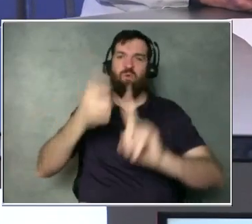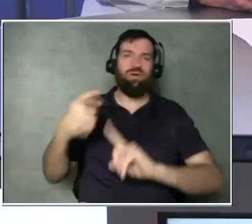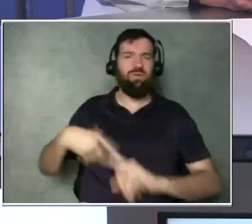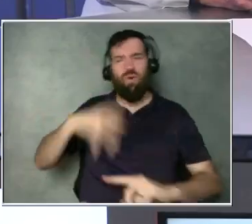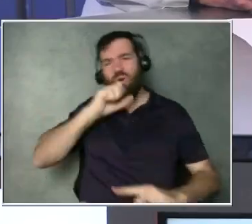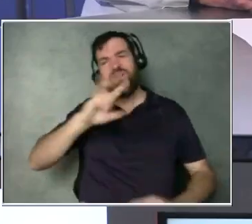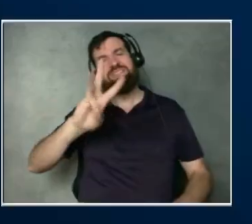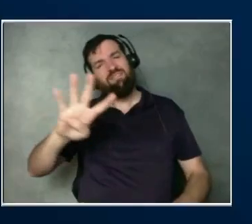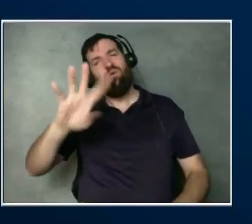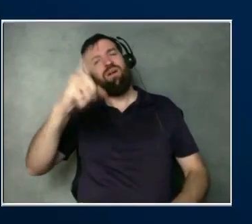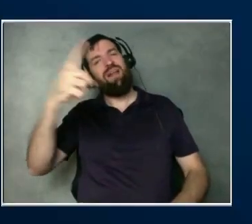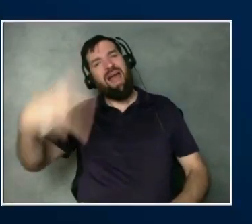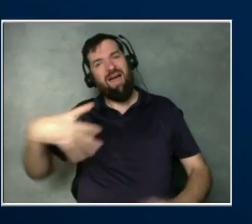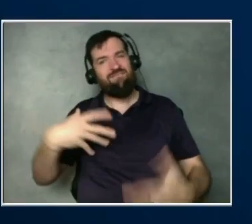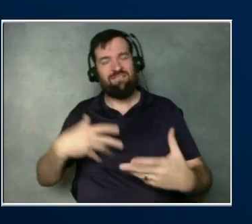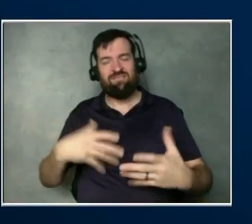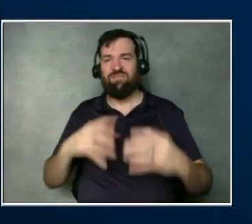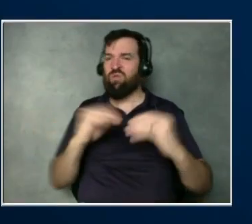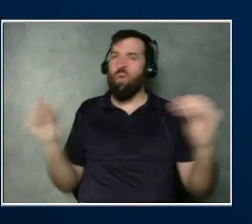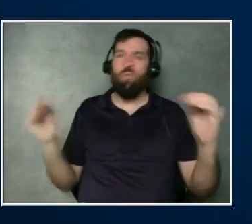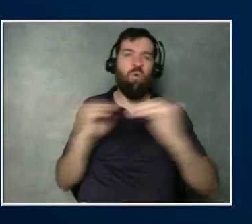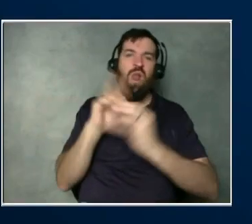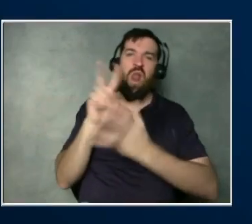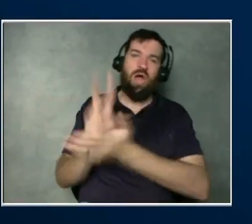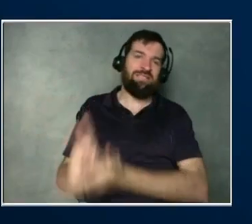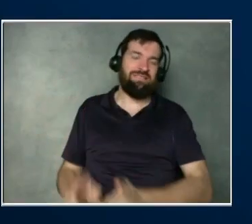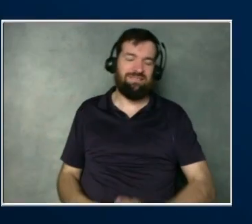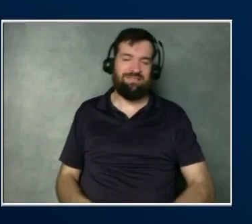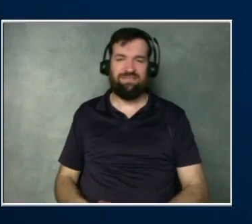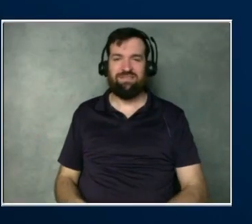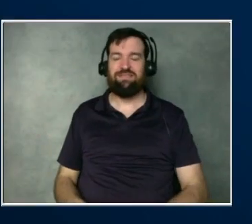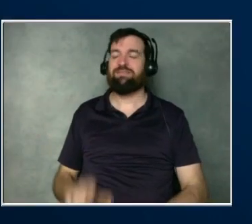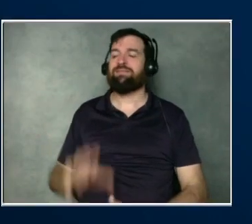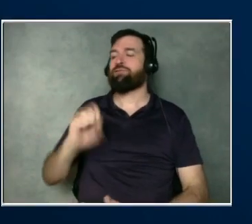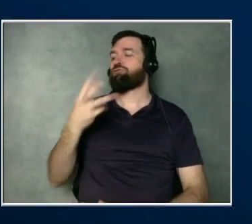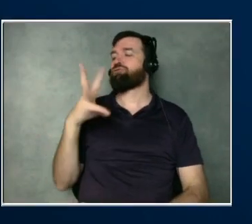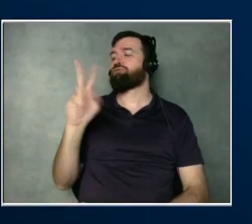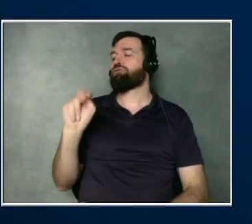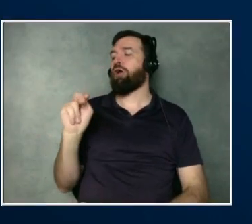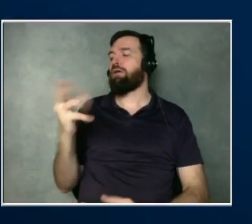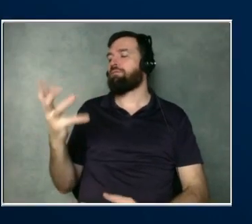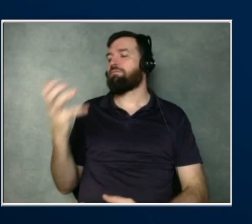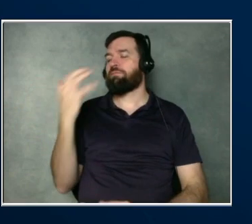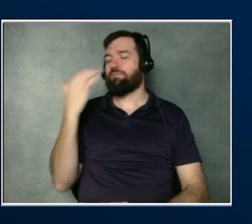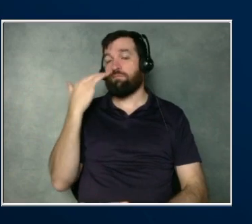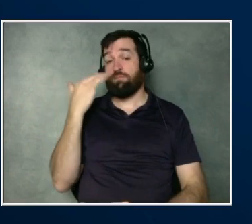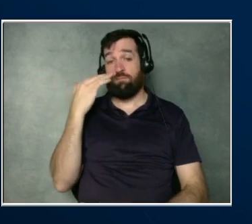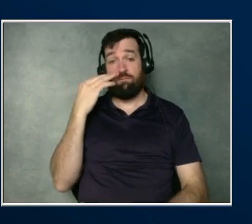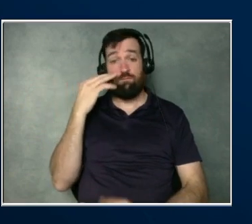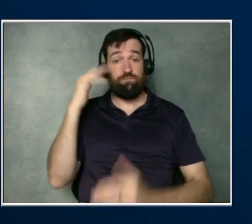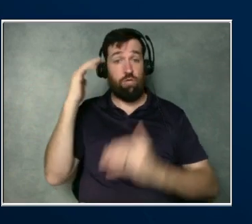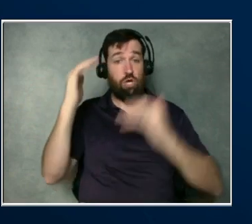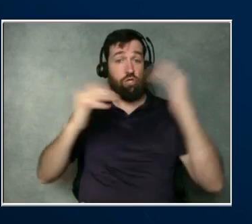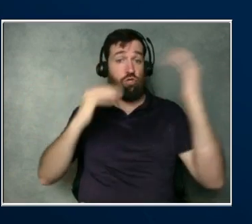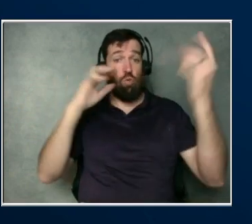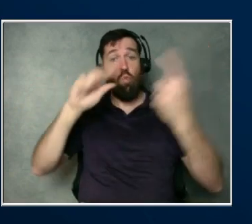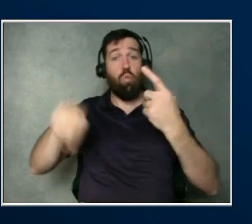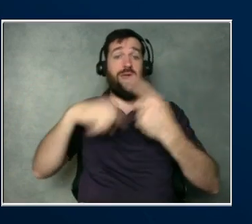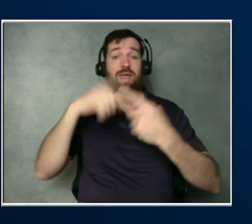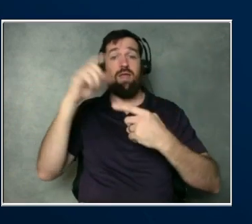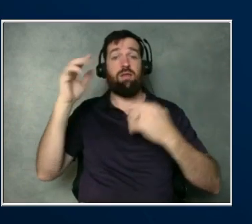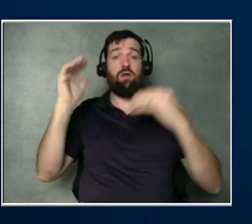more losses. Alexis. Sean has a question. Sean wants to know, when should adults under 60 get their next